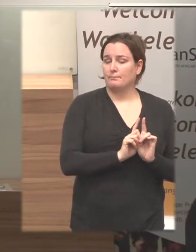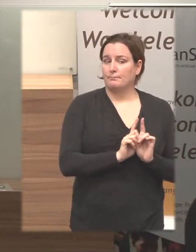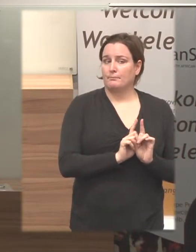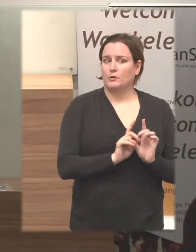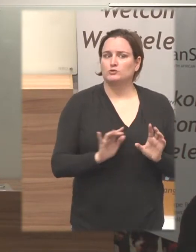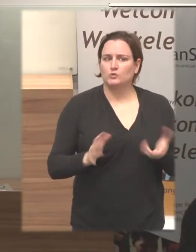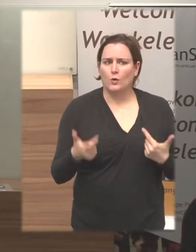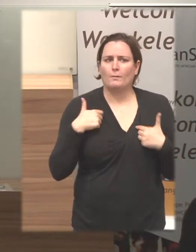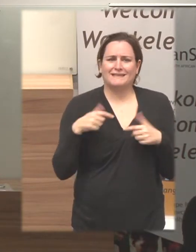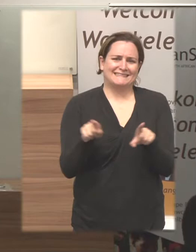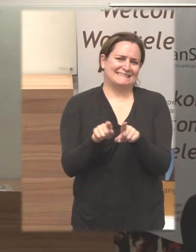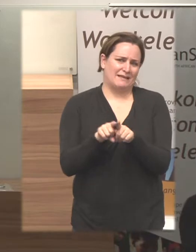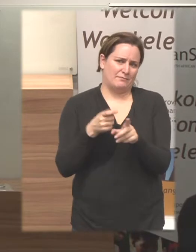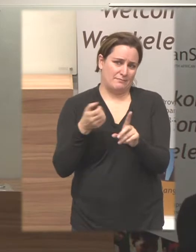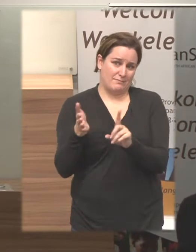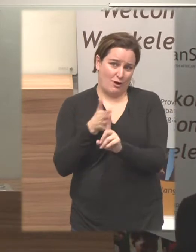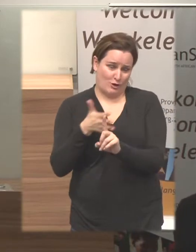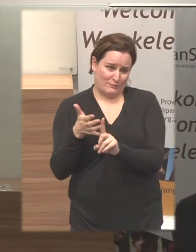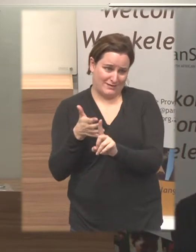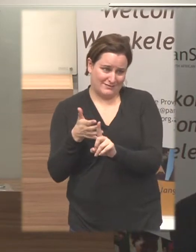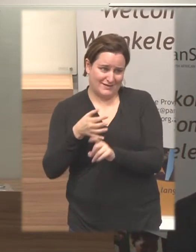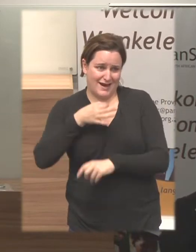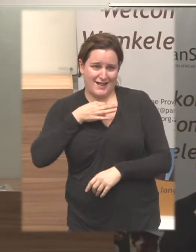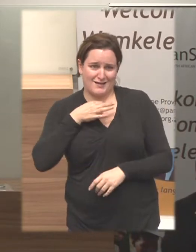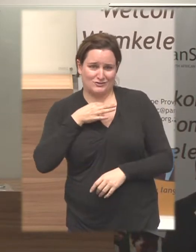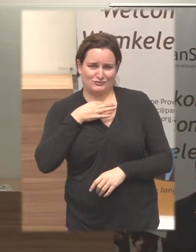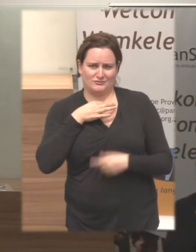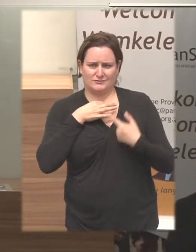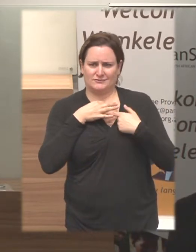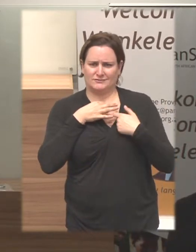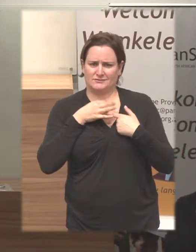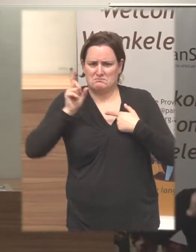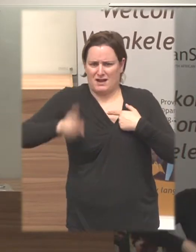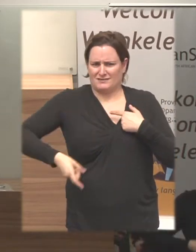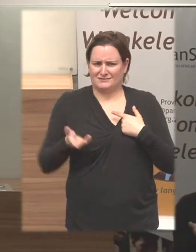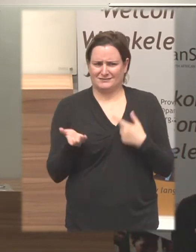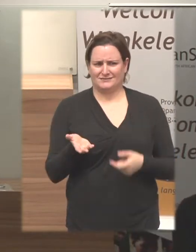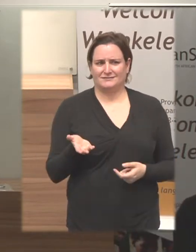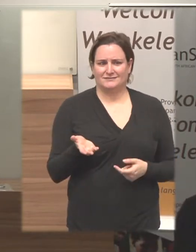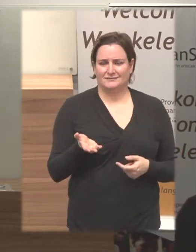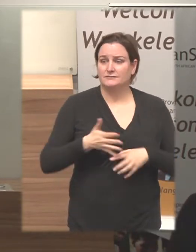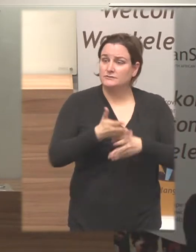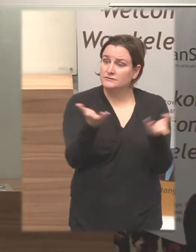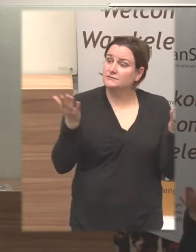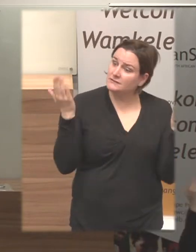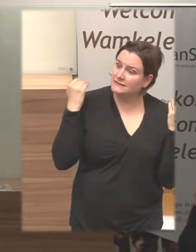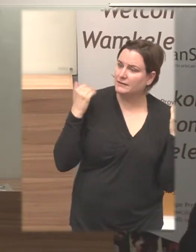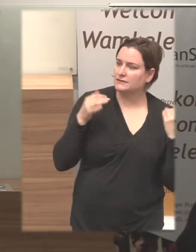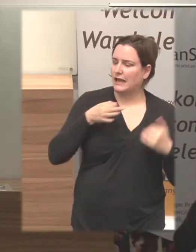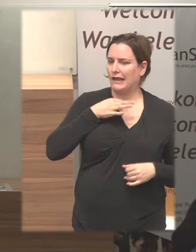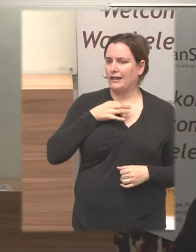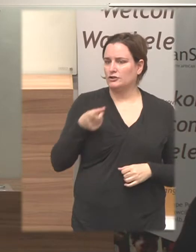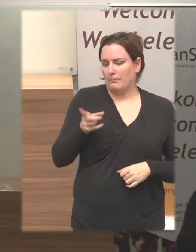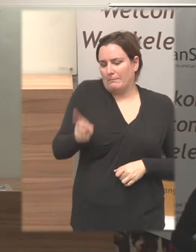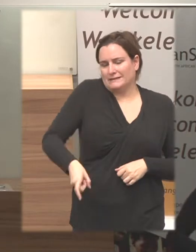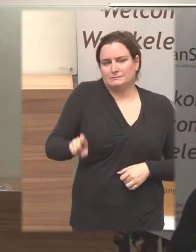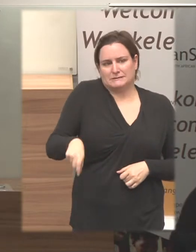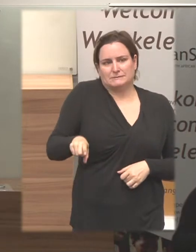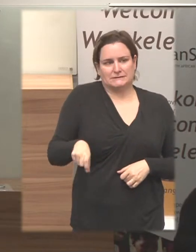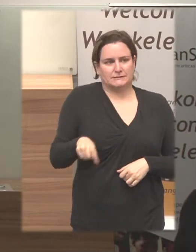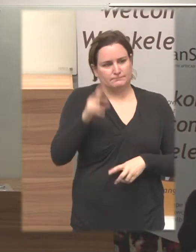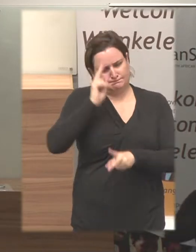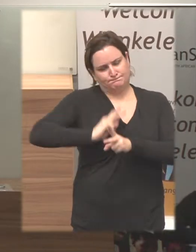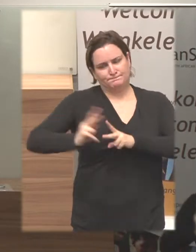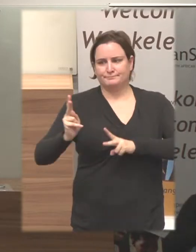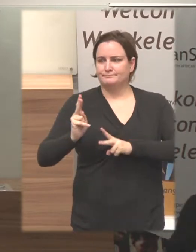thing is applying for English proficiency. The expectation is that people will be and should be proficient in